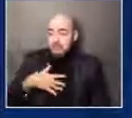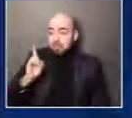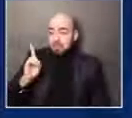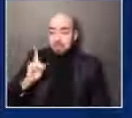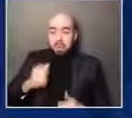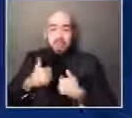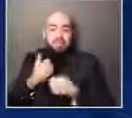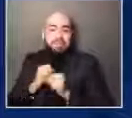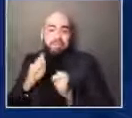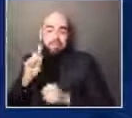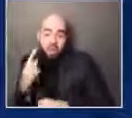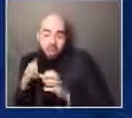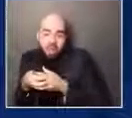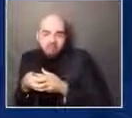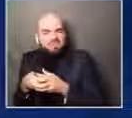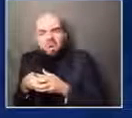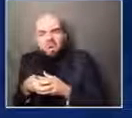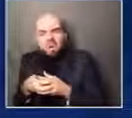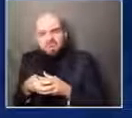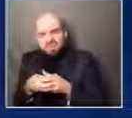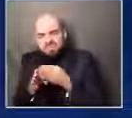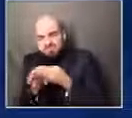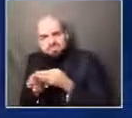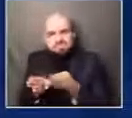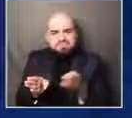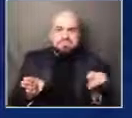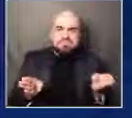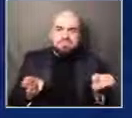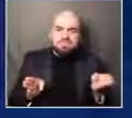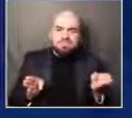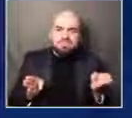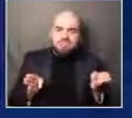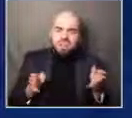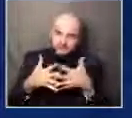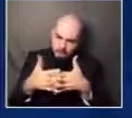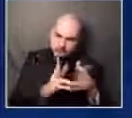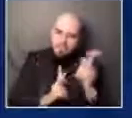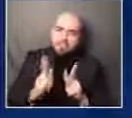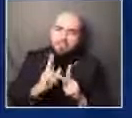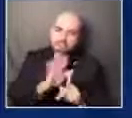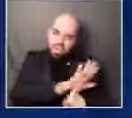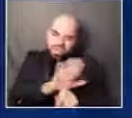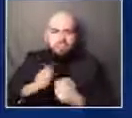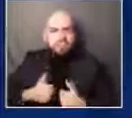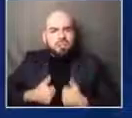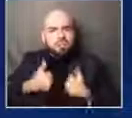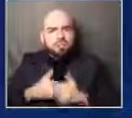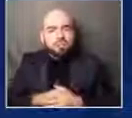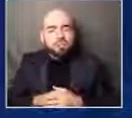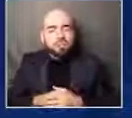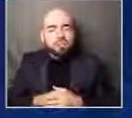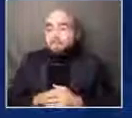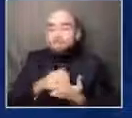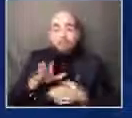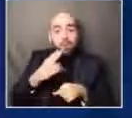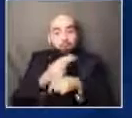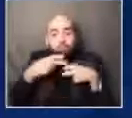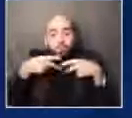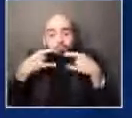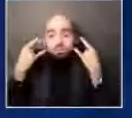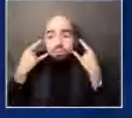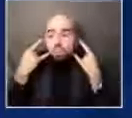You know, maybe it would save the life of a person who stocks a shelf at your local grocery store. Maybe it saves the life of a